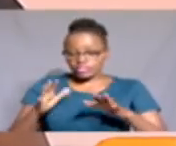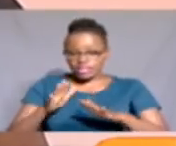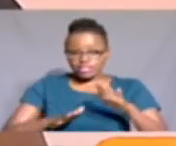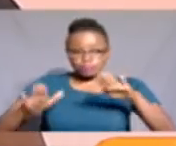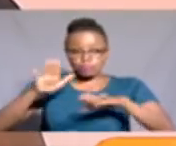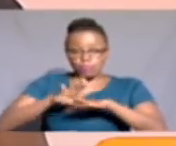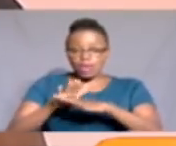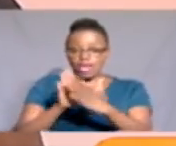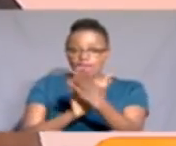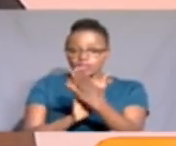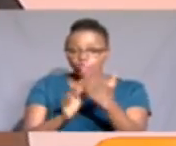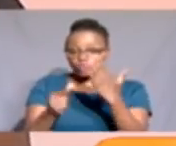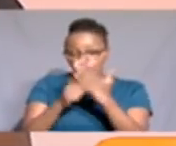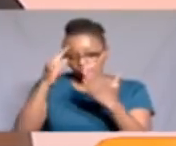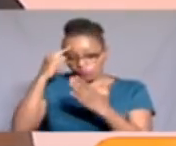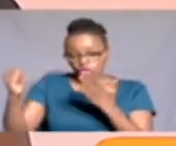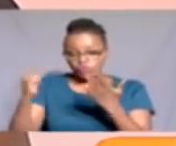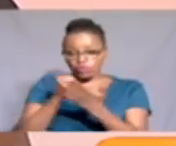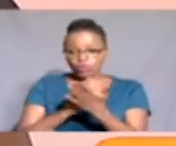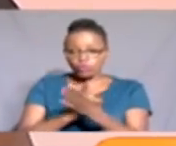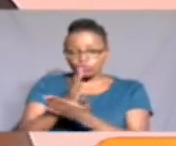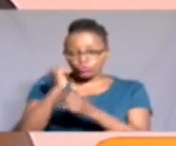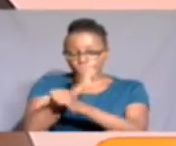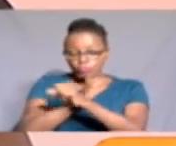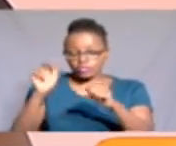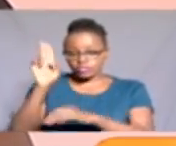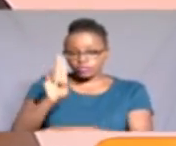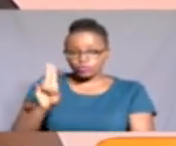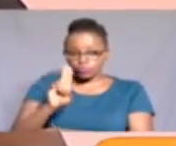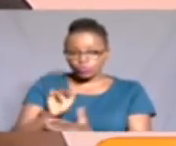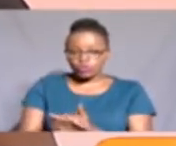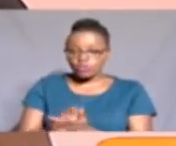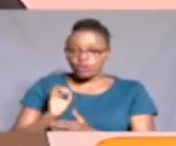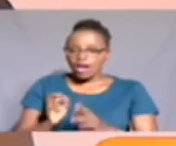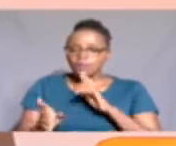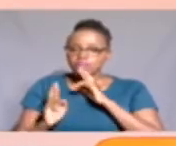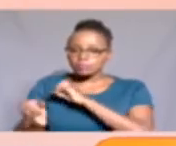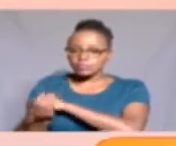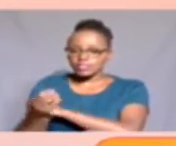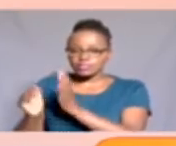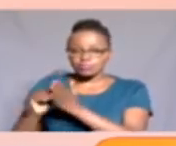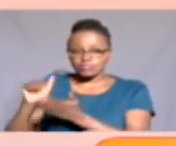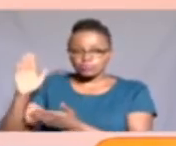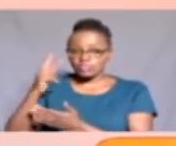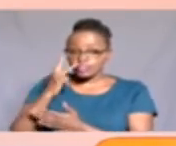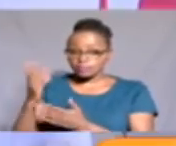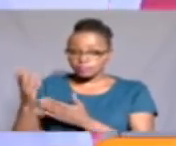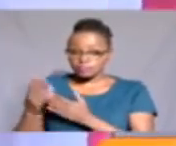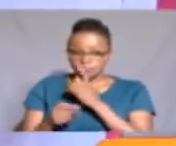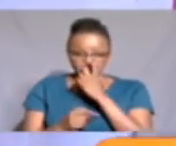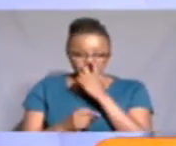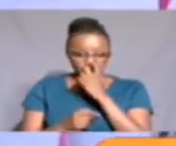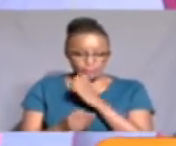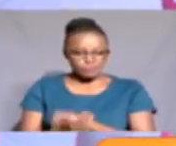and recommend a name for appointment by President Uhuru Kenyatta. Francis Kashuri tells us more.